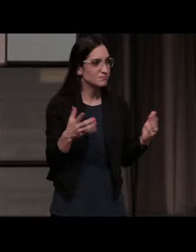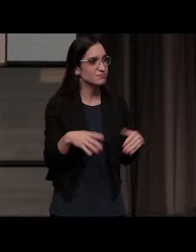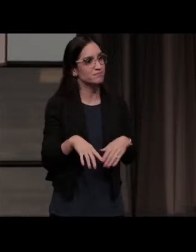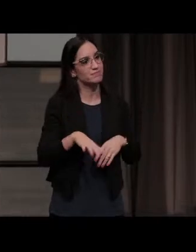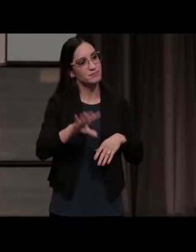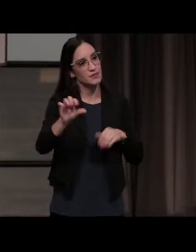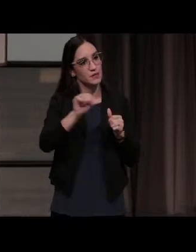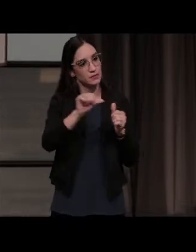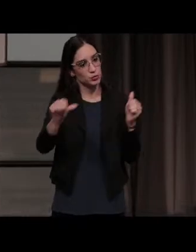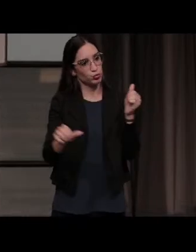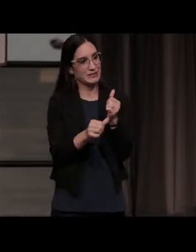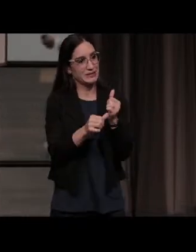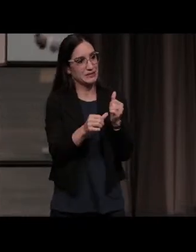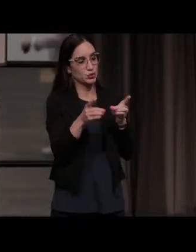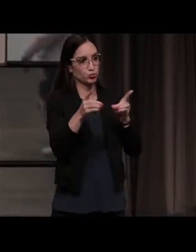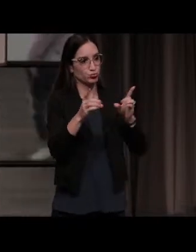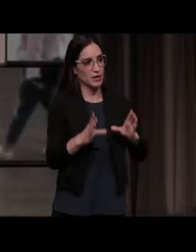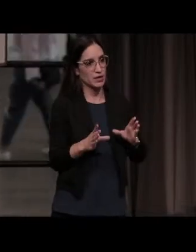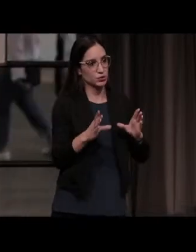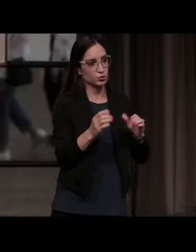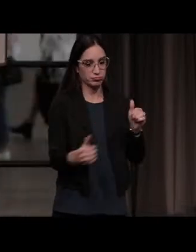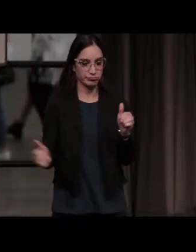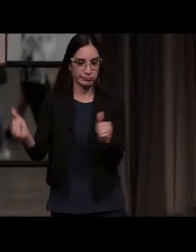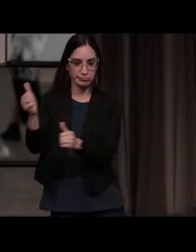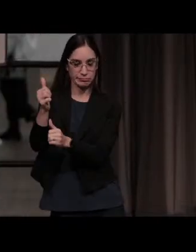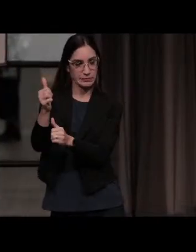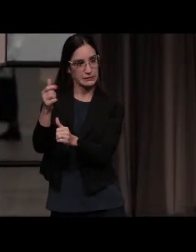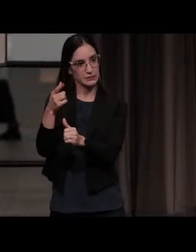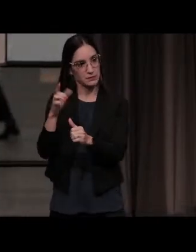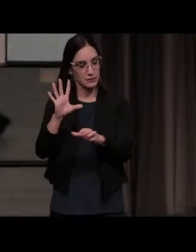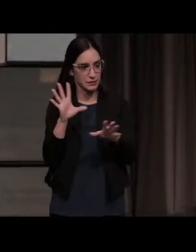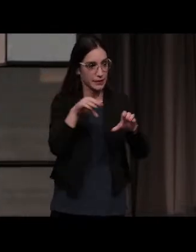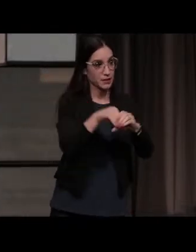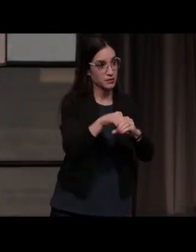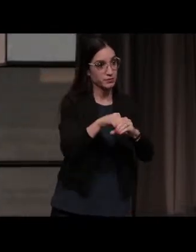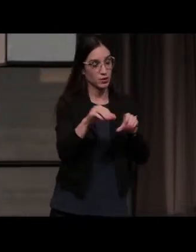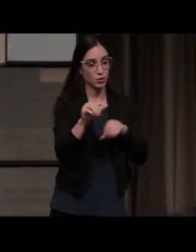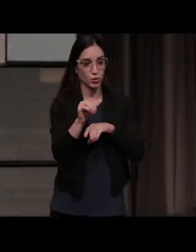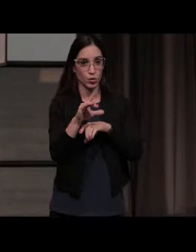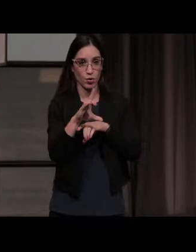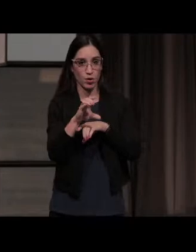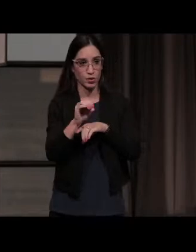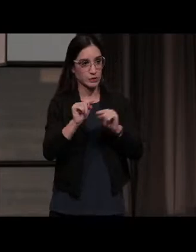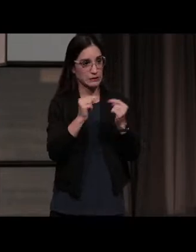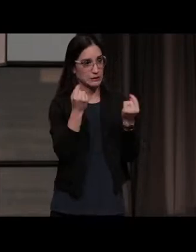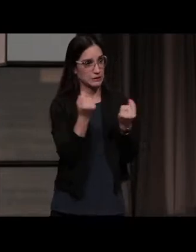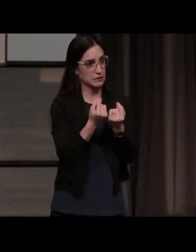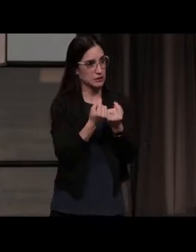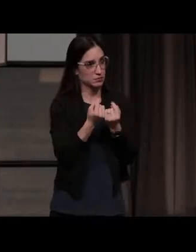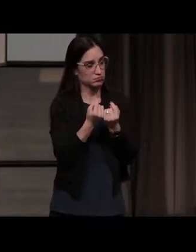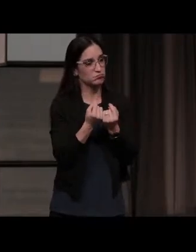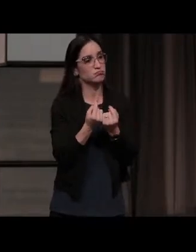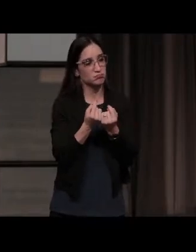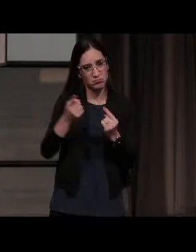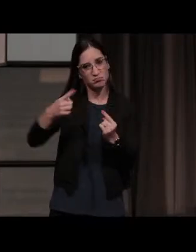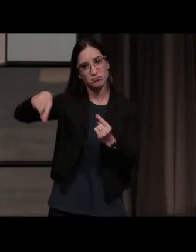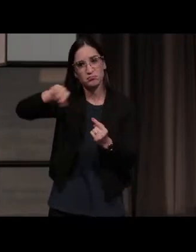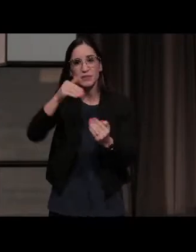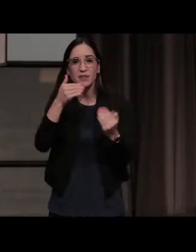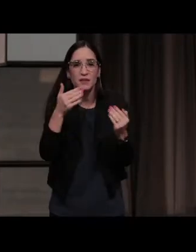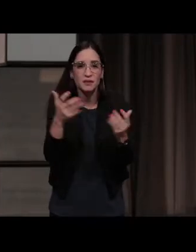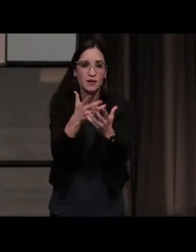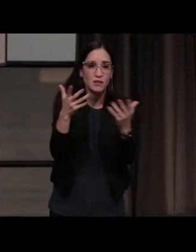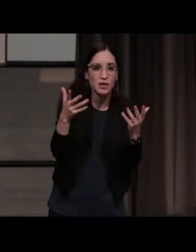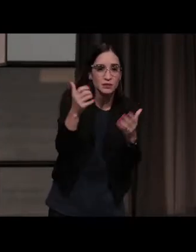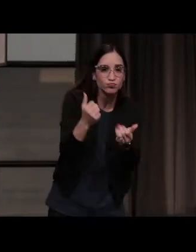Associate Director of Adult Programs and Audience Engagement, our world-class audiovisual team, Denise Faxes, Andrew Bird, thank you so